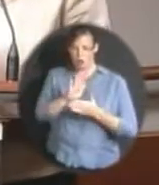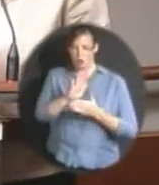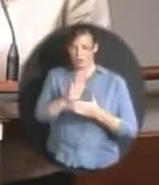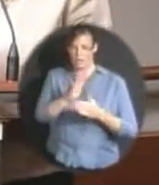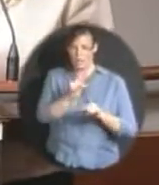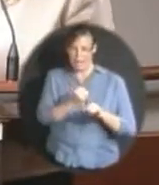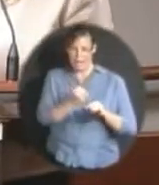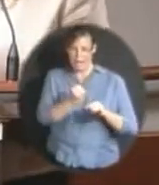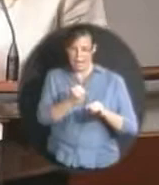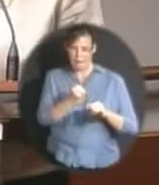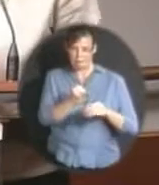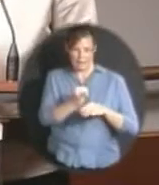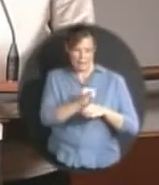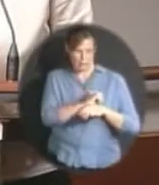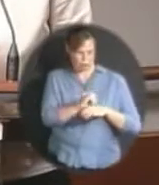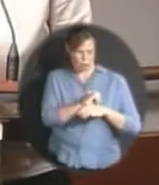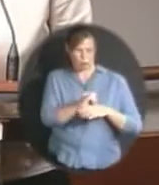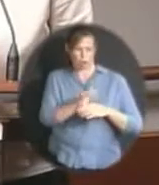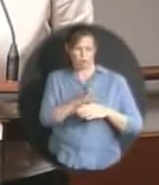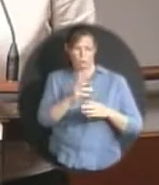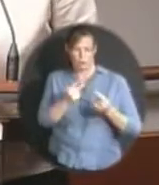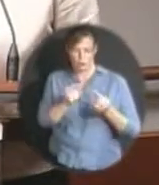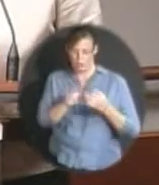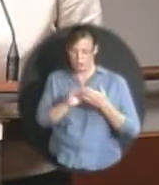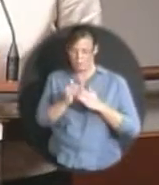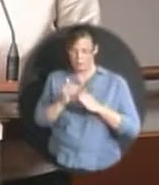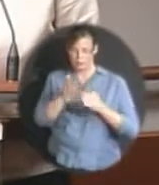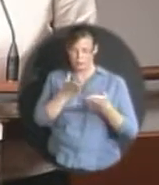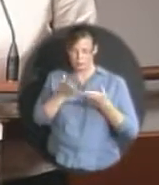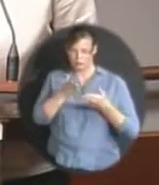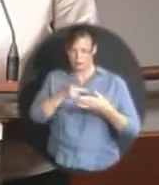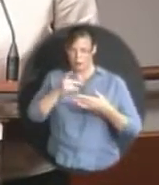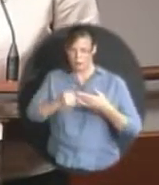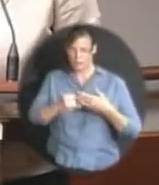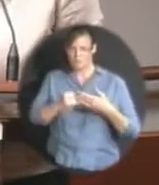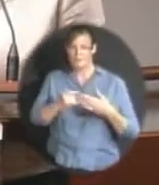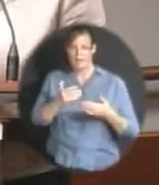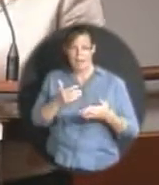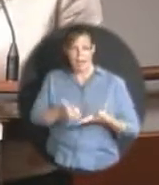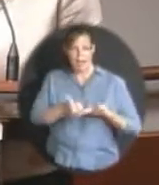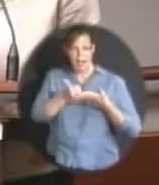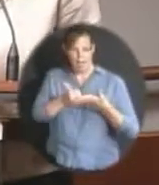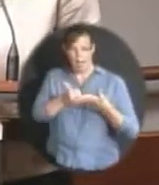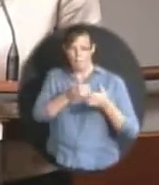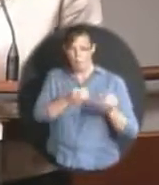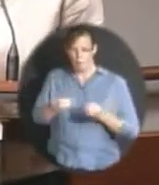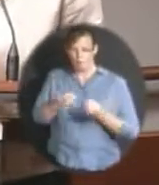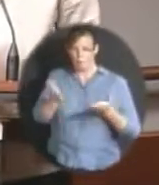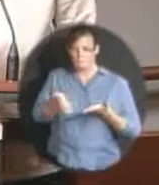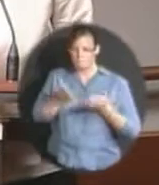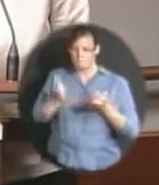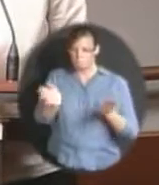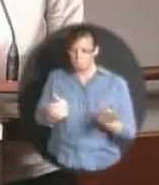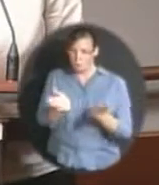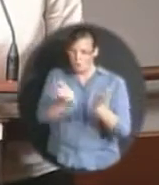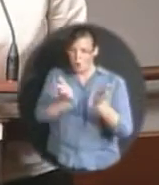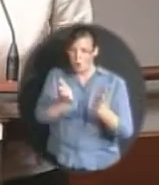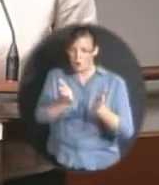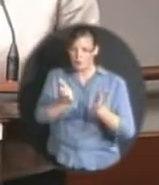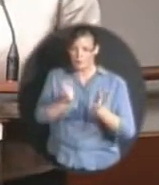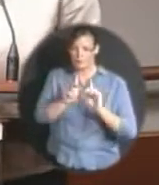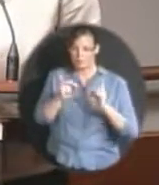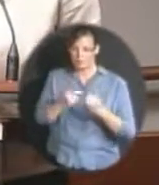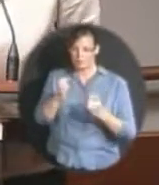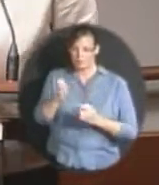& Beach were charged with doing a community service project. The team of engineers decided to help organize and promote the district's back-to-school outreach for donations